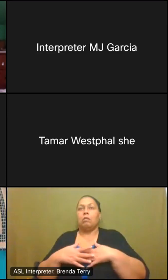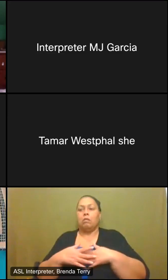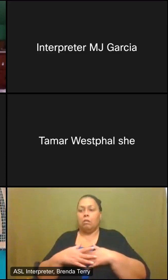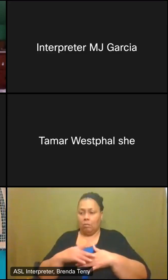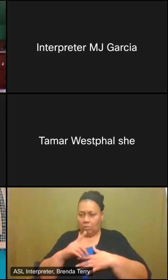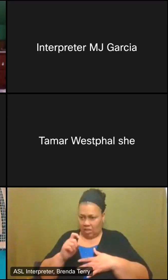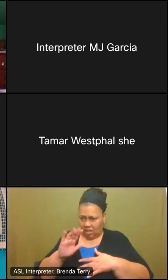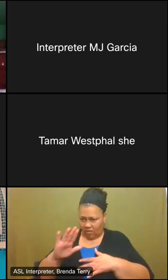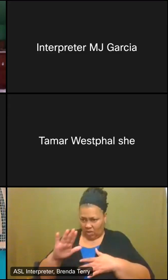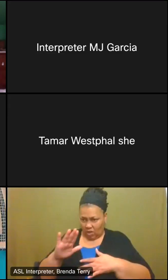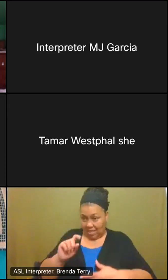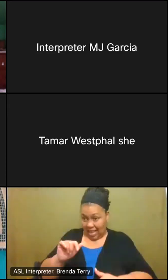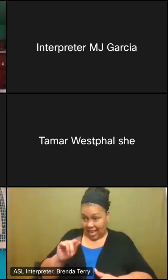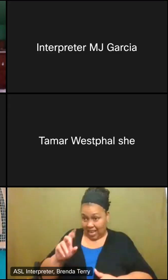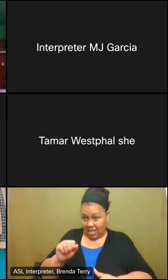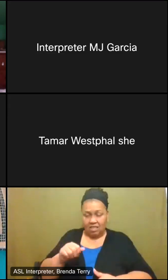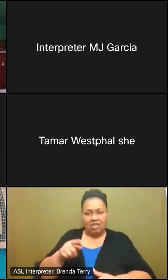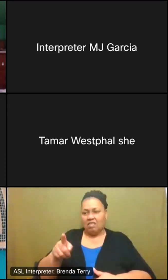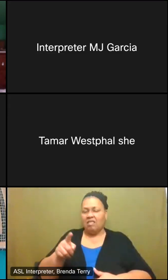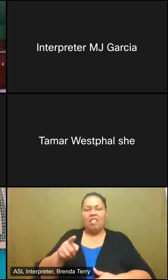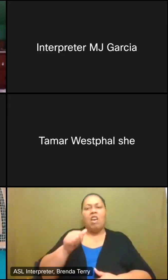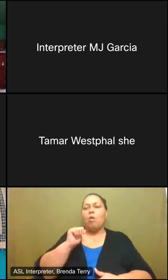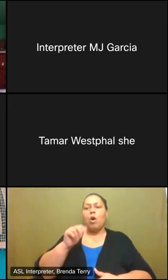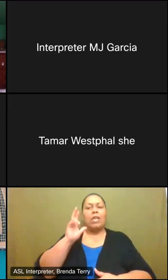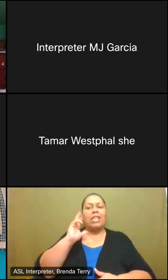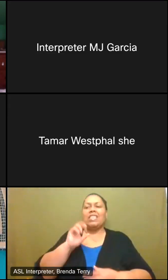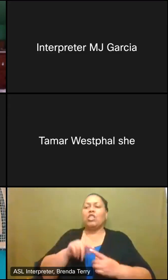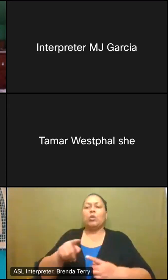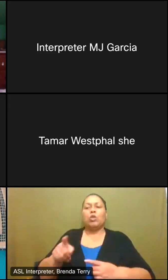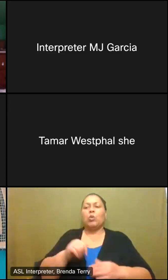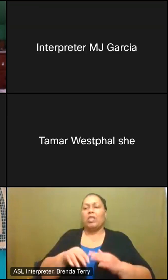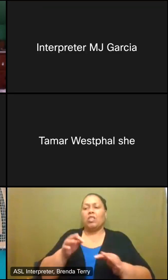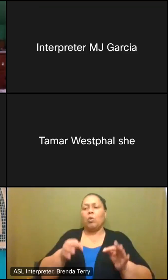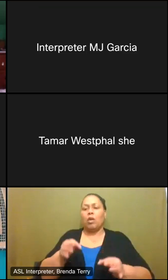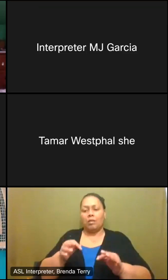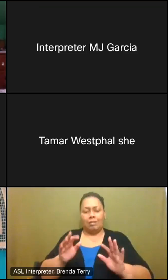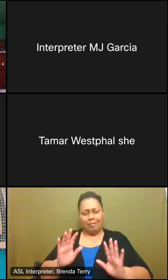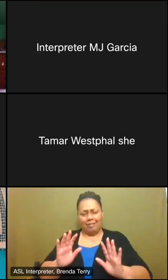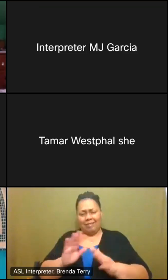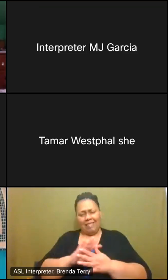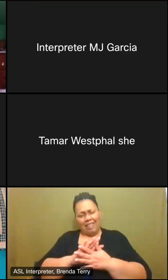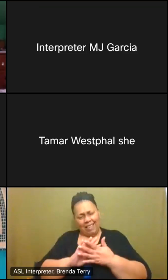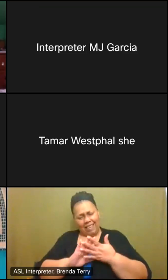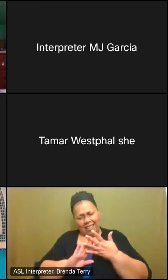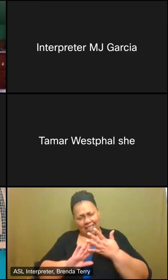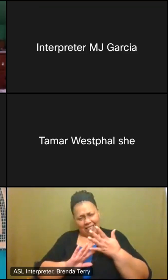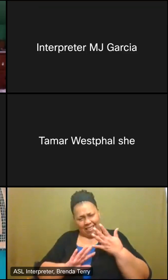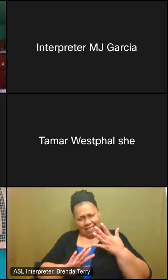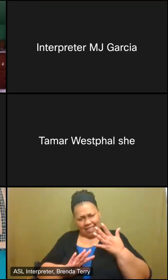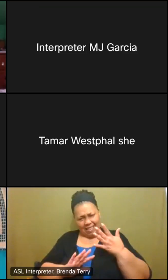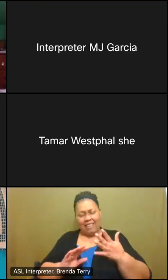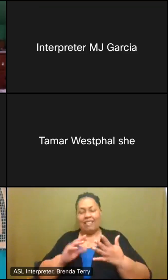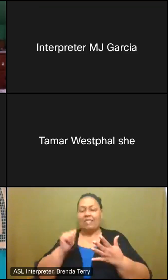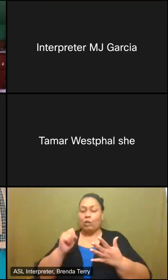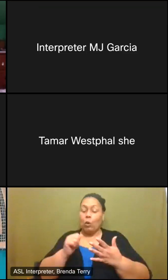your status, you're not going to be heard in the courts or things like that. And I think that there's a lot of misinformation. So helping